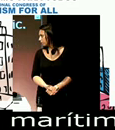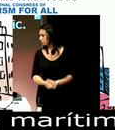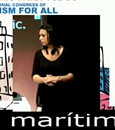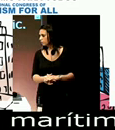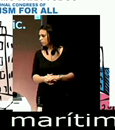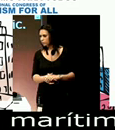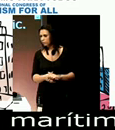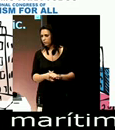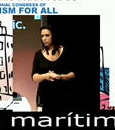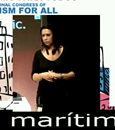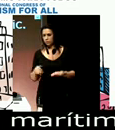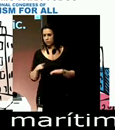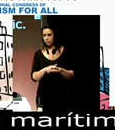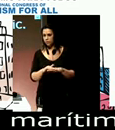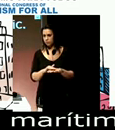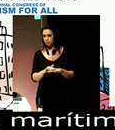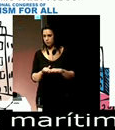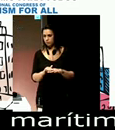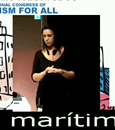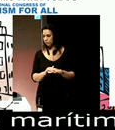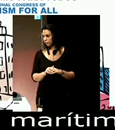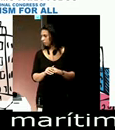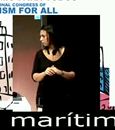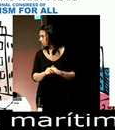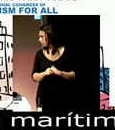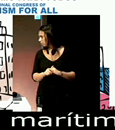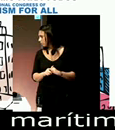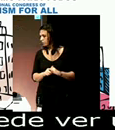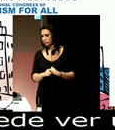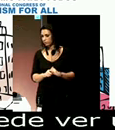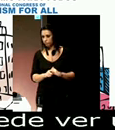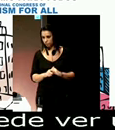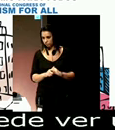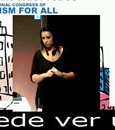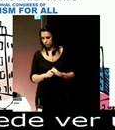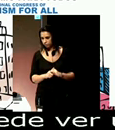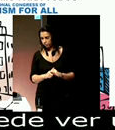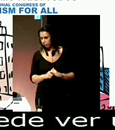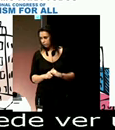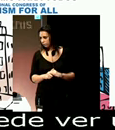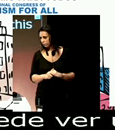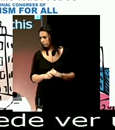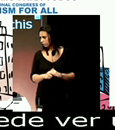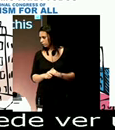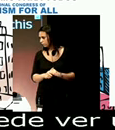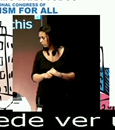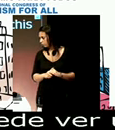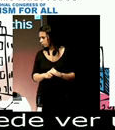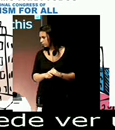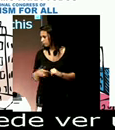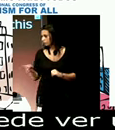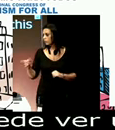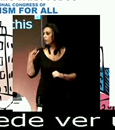I had changed my speech, my presentation, but this is not the good one, but it doesn't matter anyway.